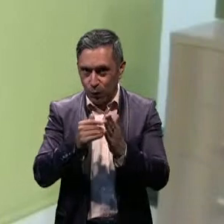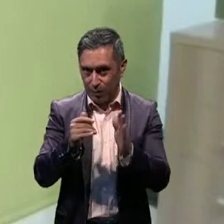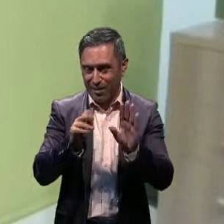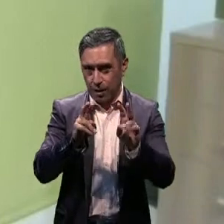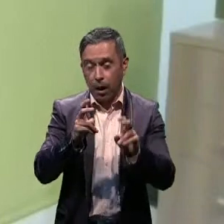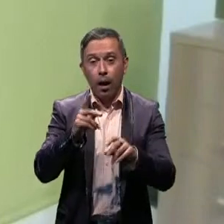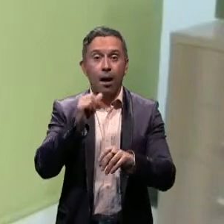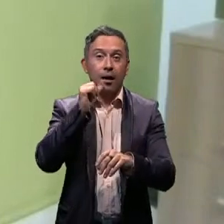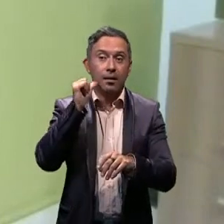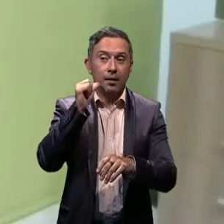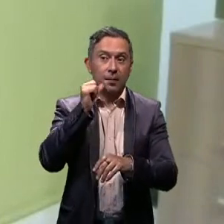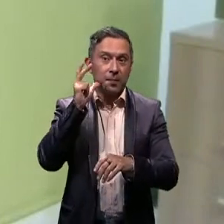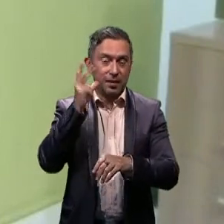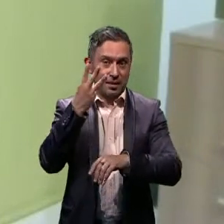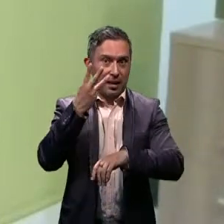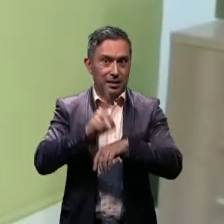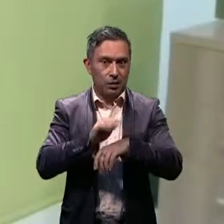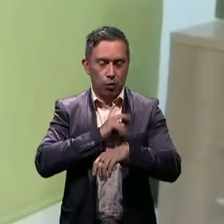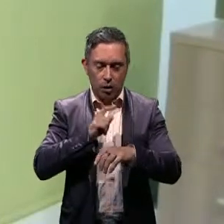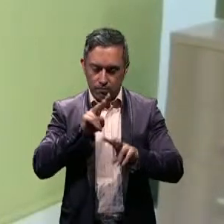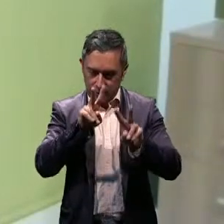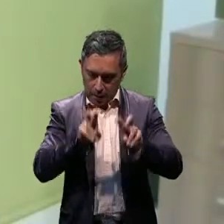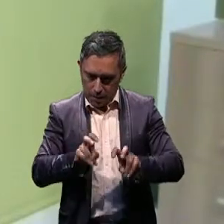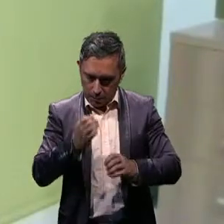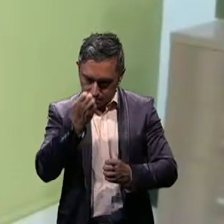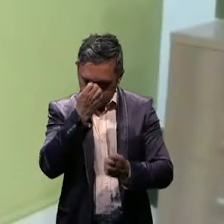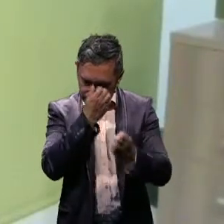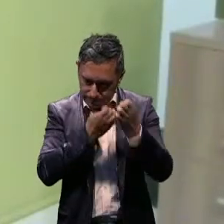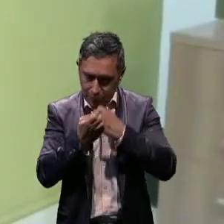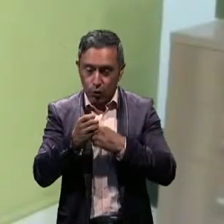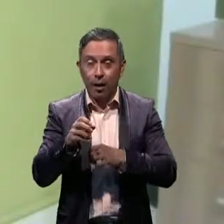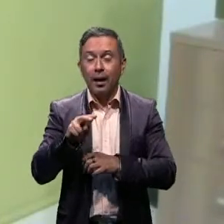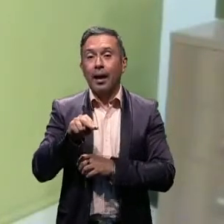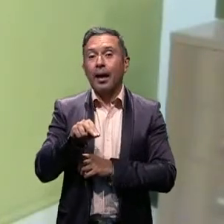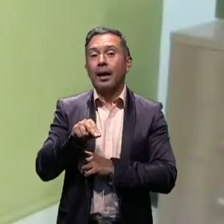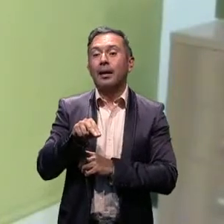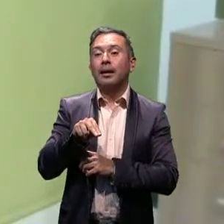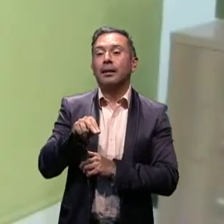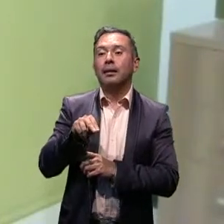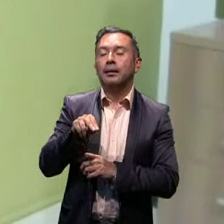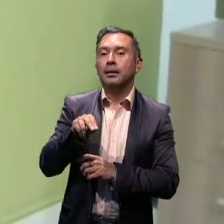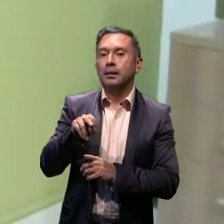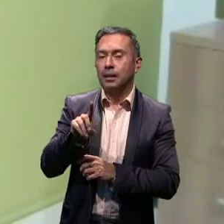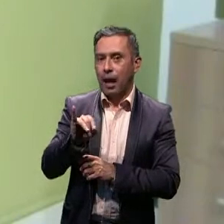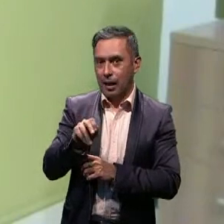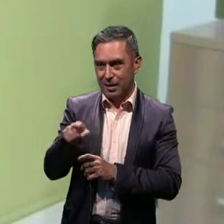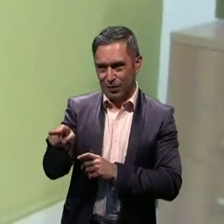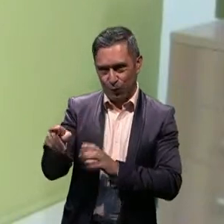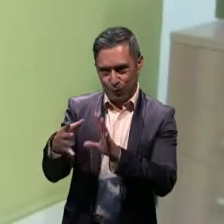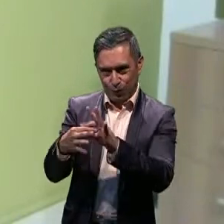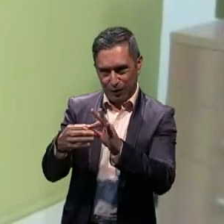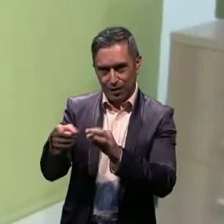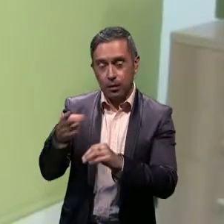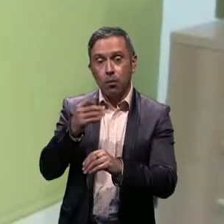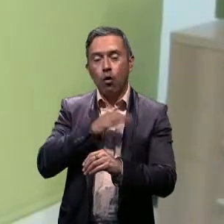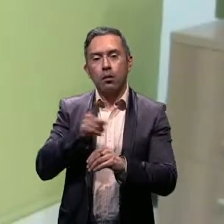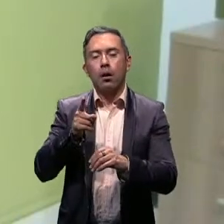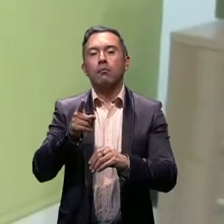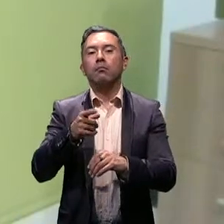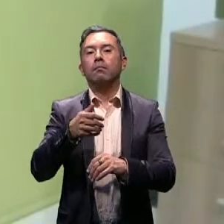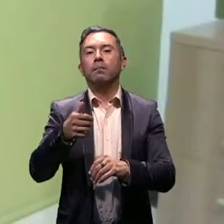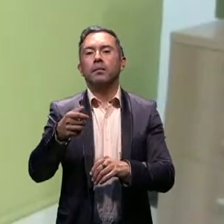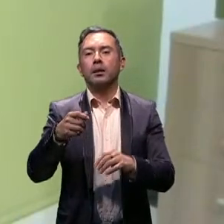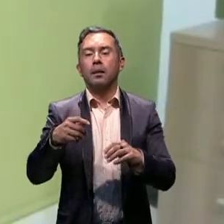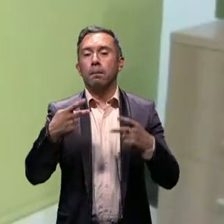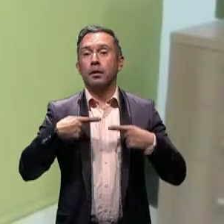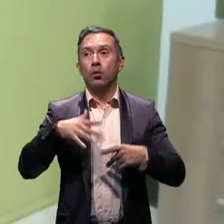communication importance. This is something, some of the topics that we have addressed on these days. And he's also weighing